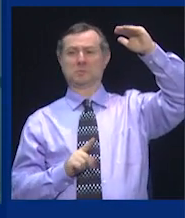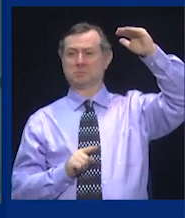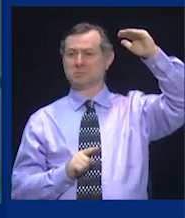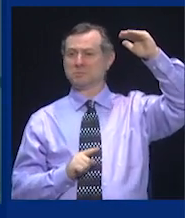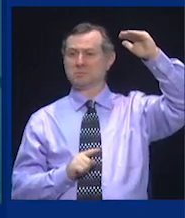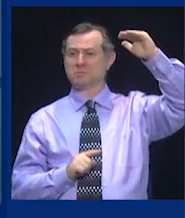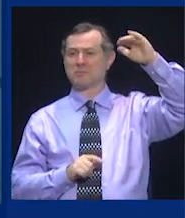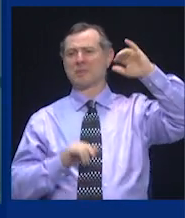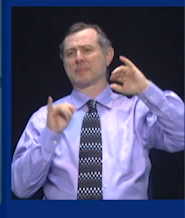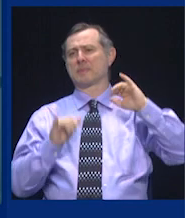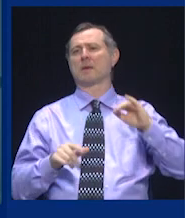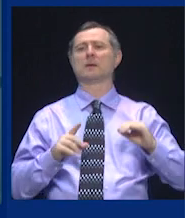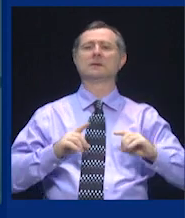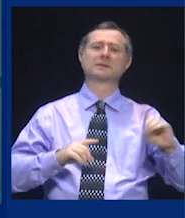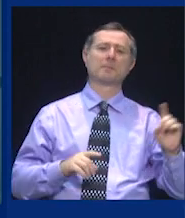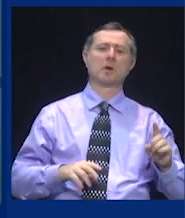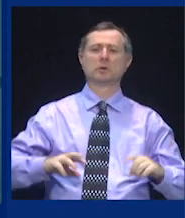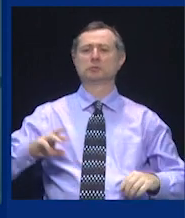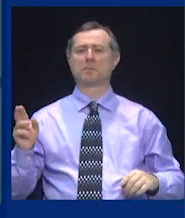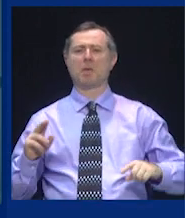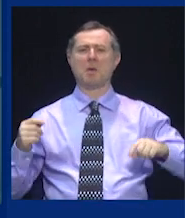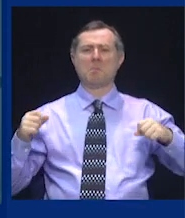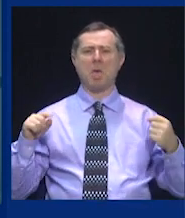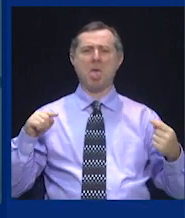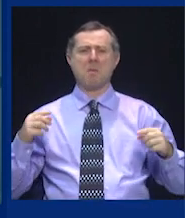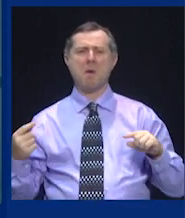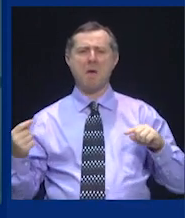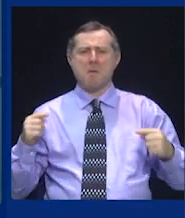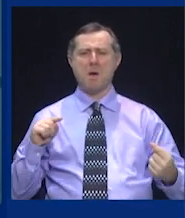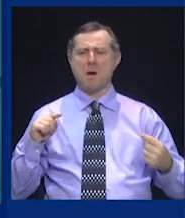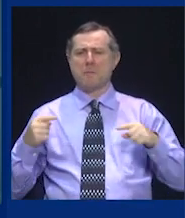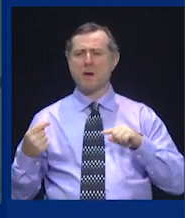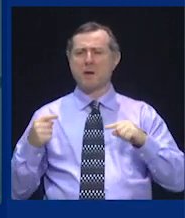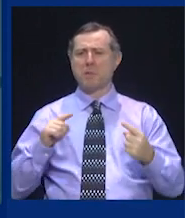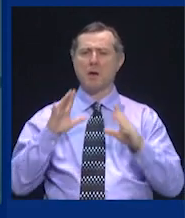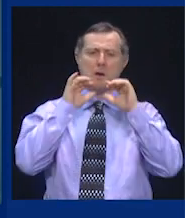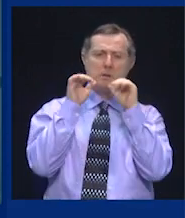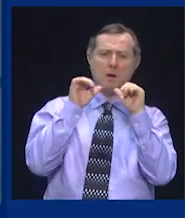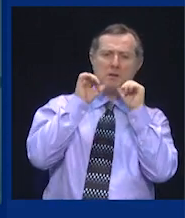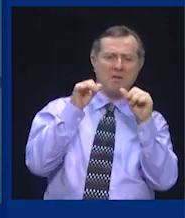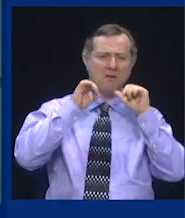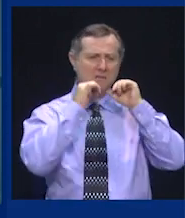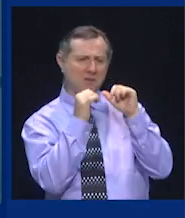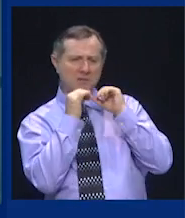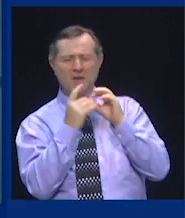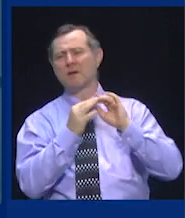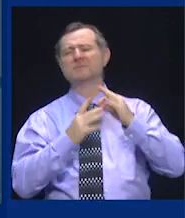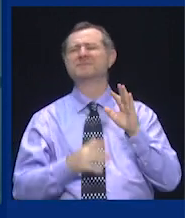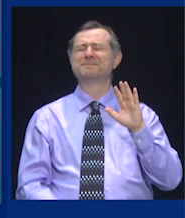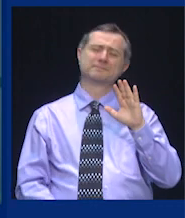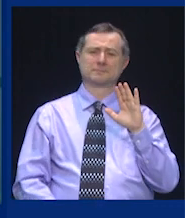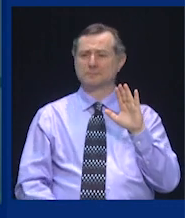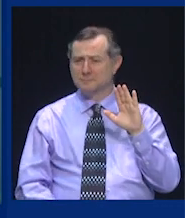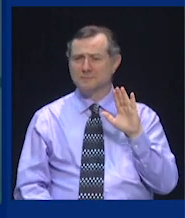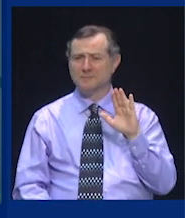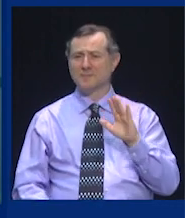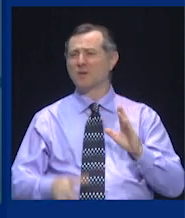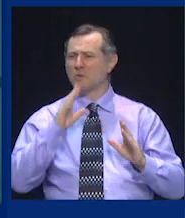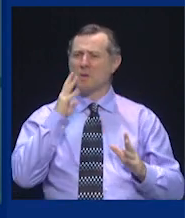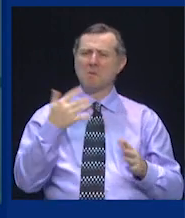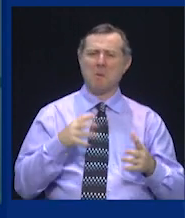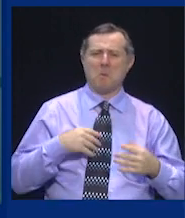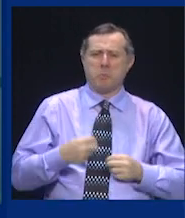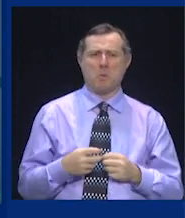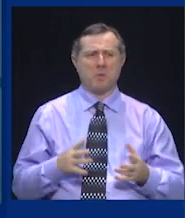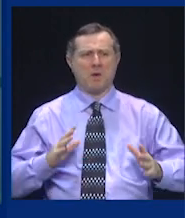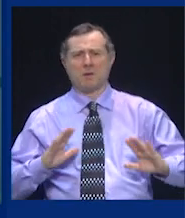political strategy to deny. Part of the denial strategy was, we don't really have a problem here, is